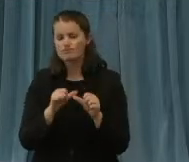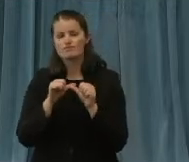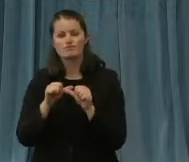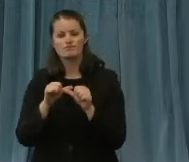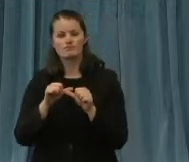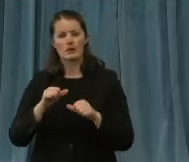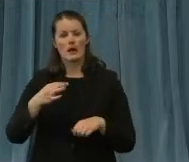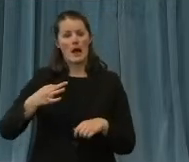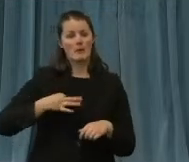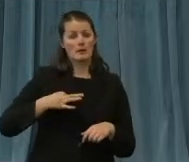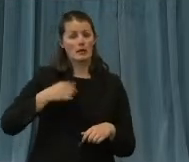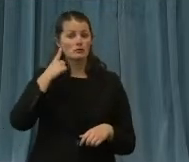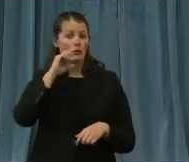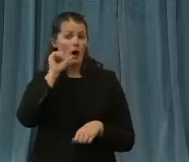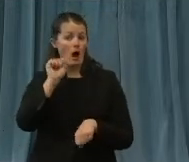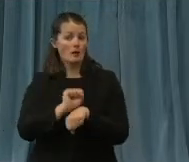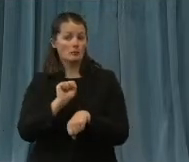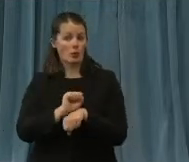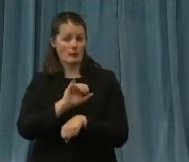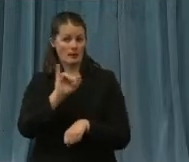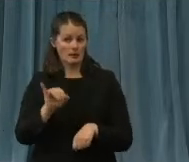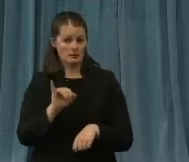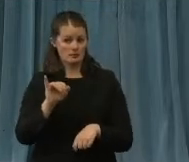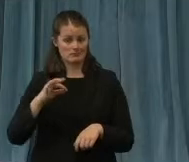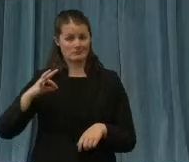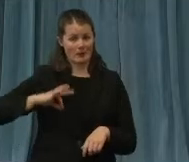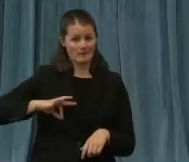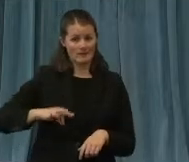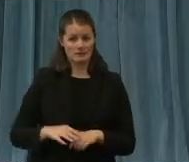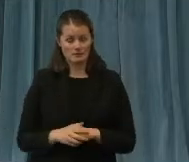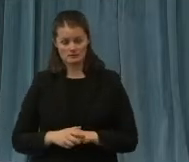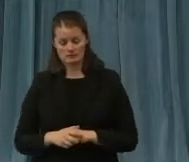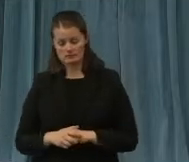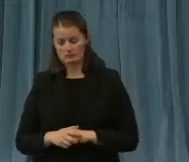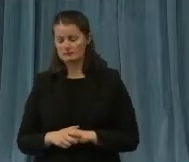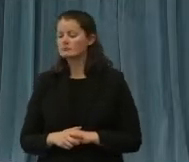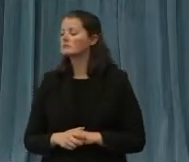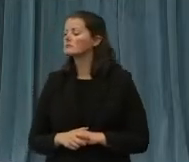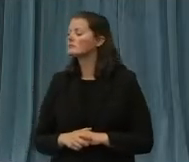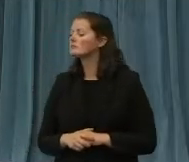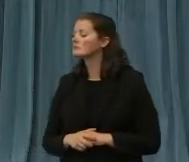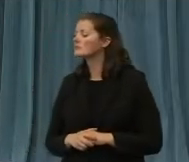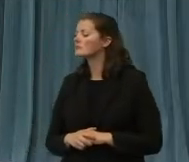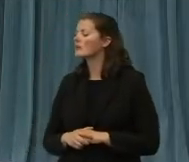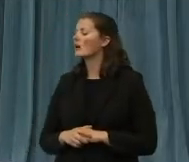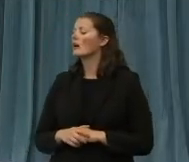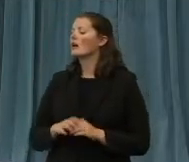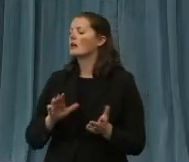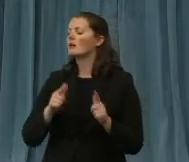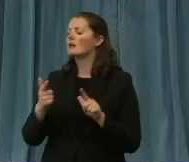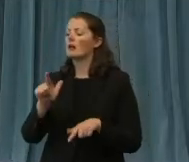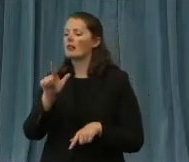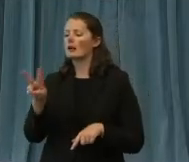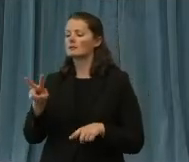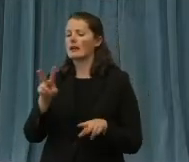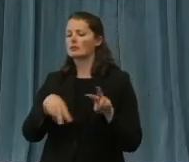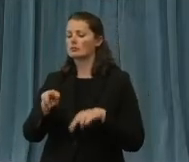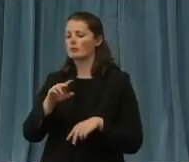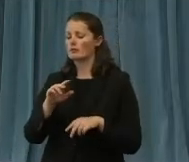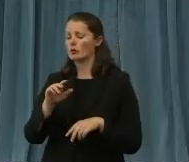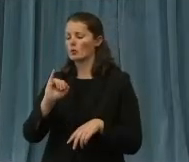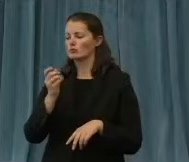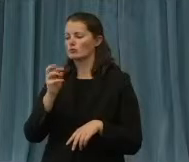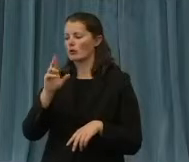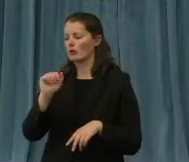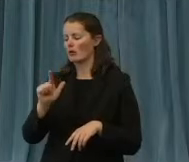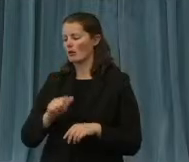Review Journal. Thank you. Hi, Governor. There has been a significant spike this week in cases in skilled nursing homes